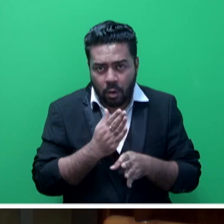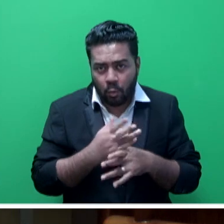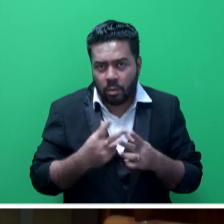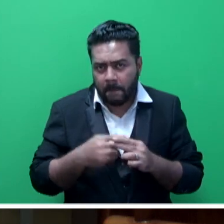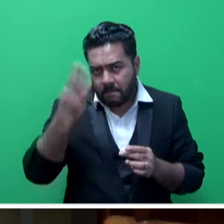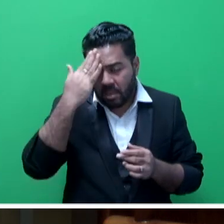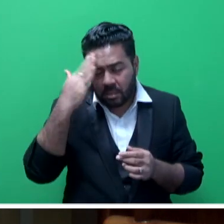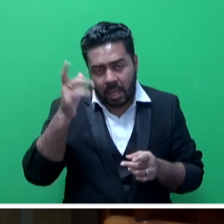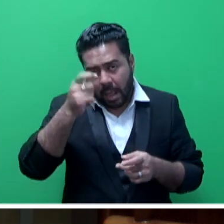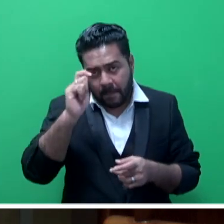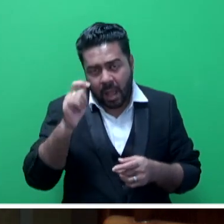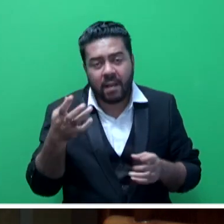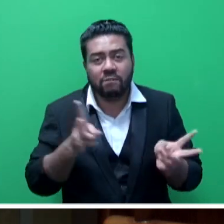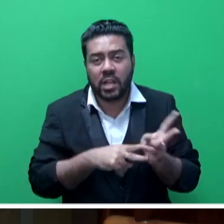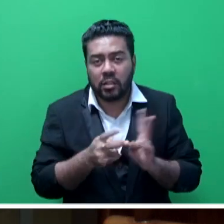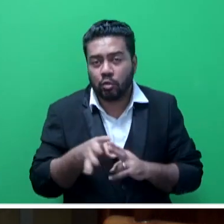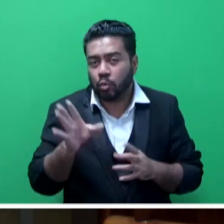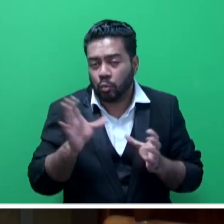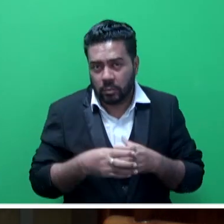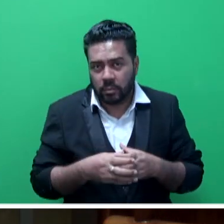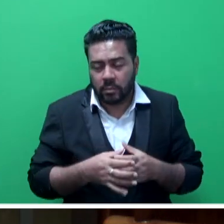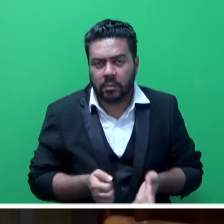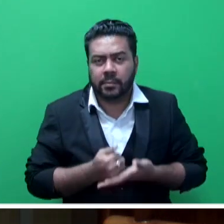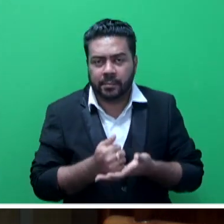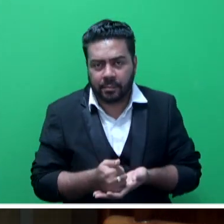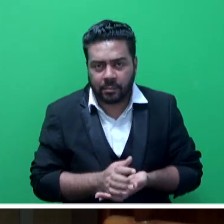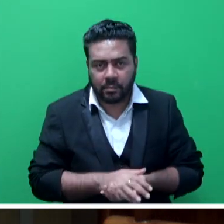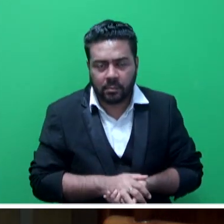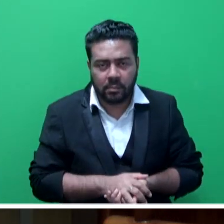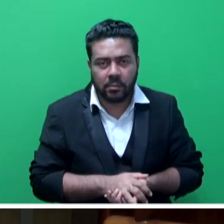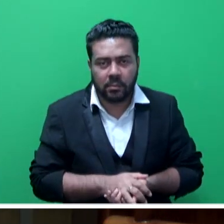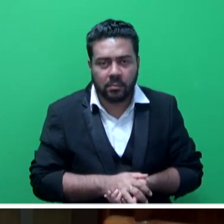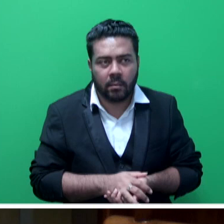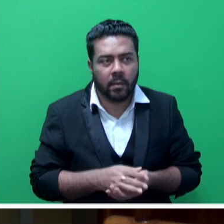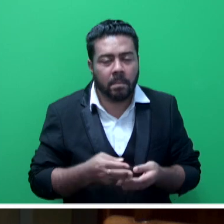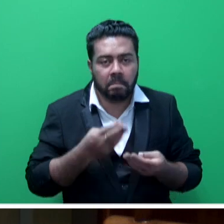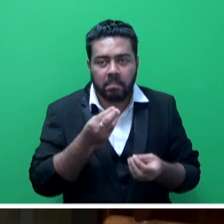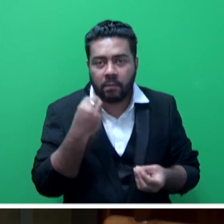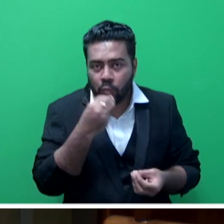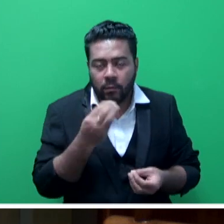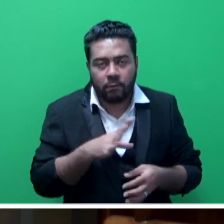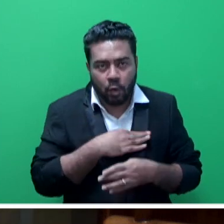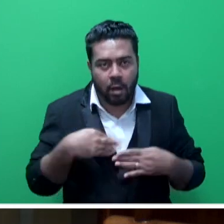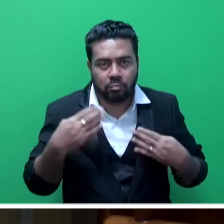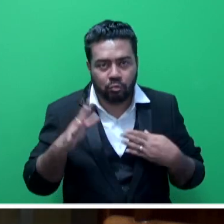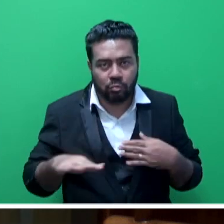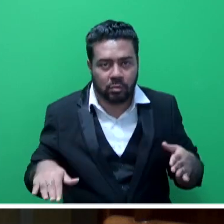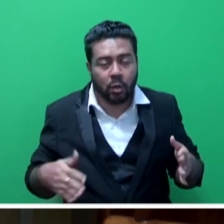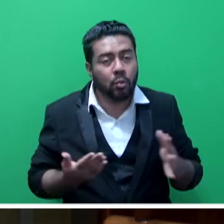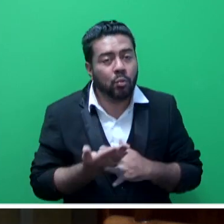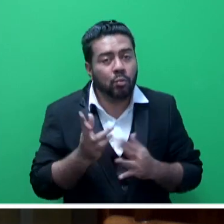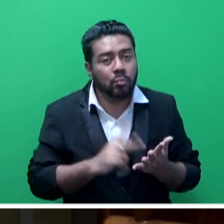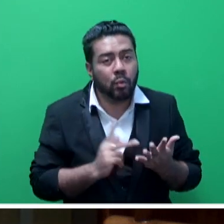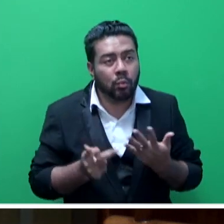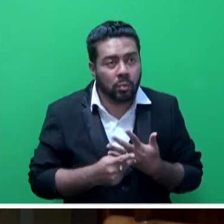Club and village groups, in assisting in preparing and serving meals to our children. Mr. Speaker, through programs like this,